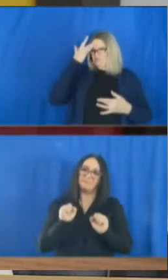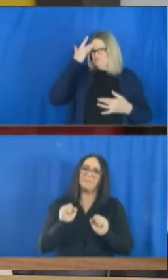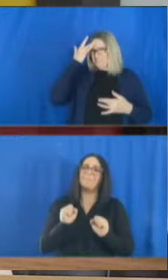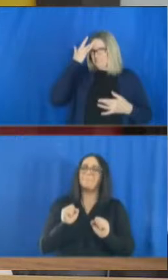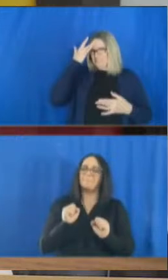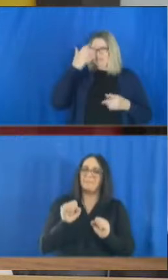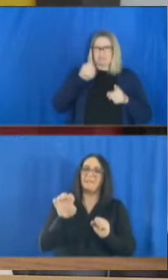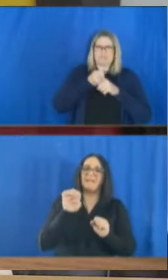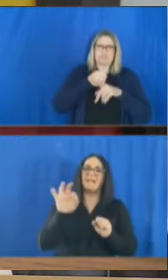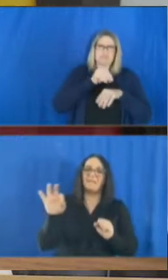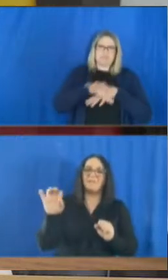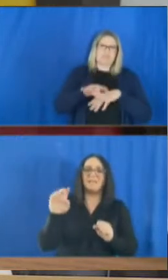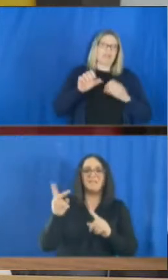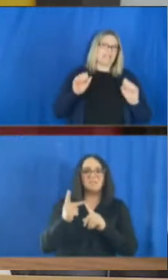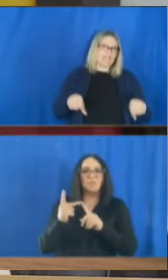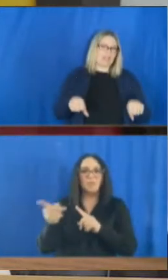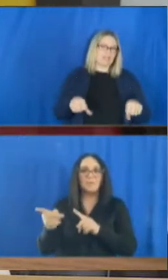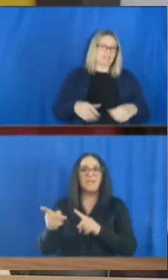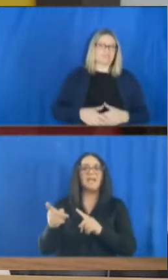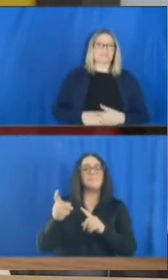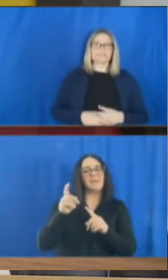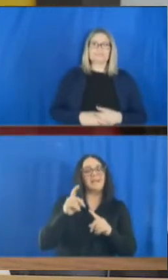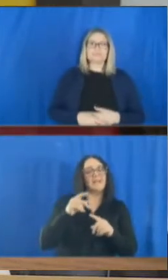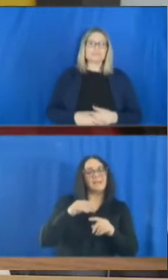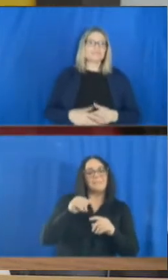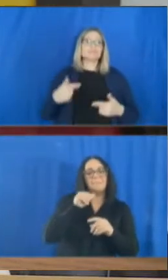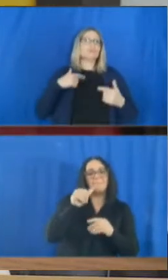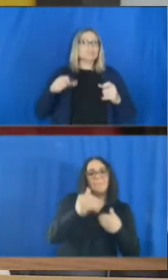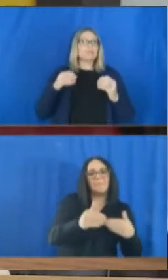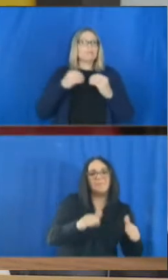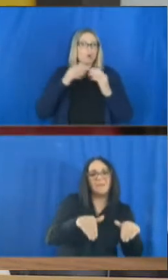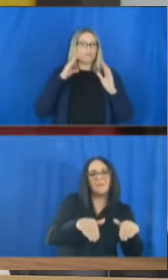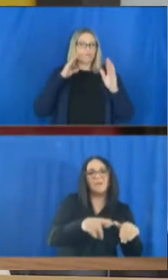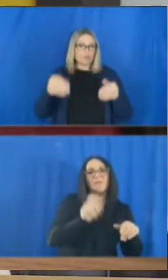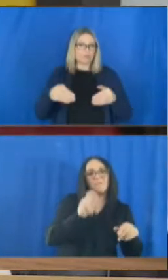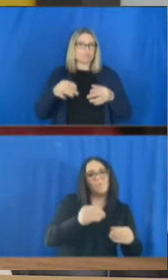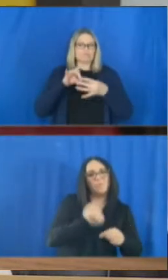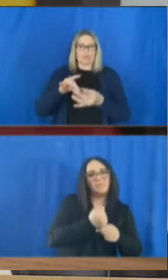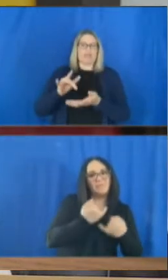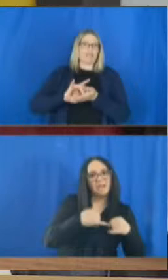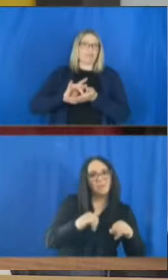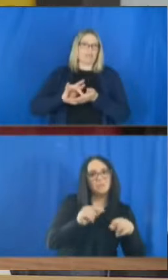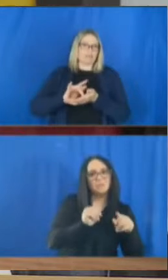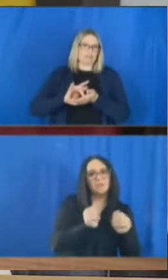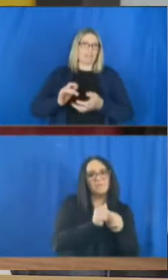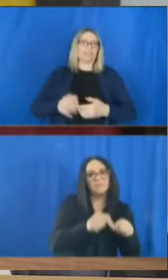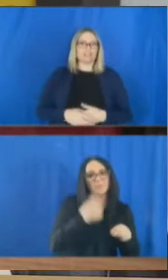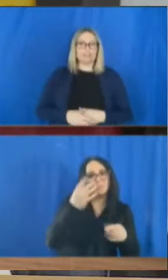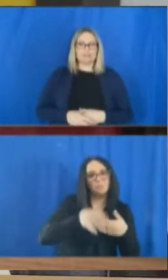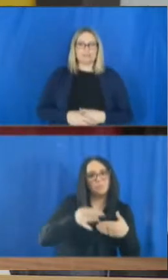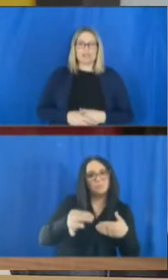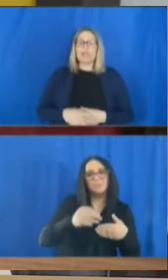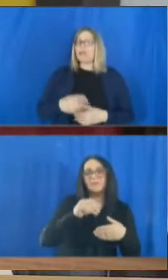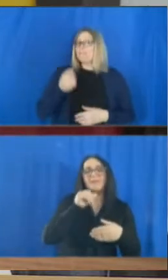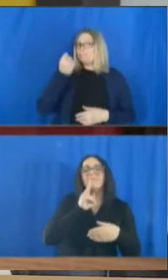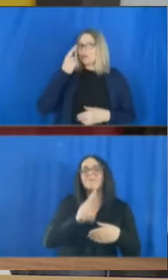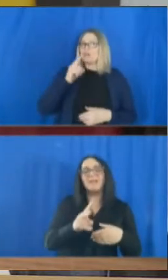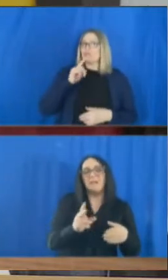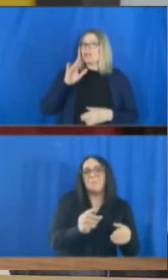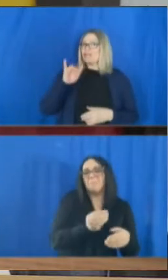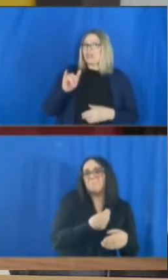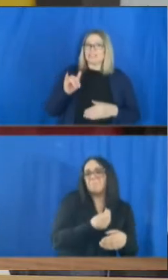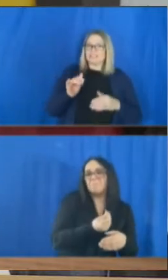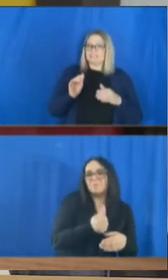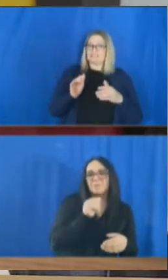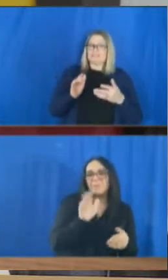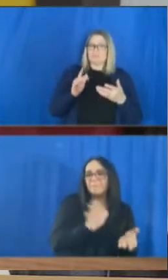decreasing hospitalizations at this time. The biggest protection is getting your booster dose. So people who aren't vaccinated, get your first dose. If you have your first